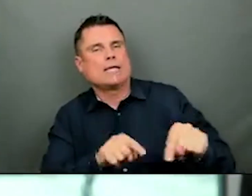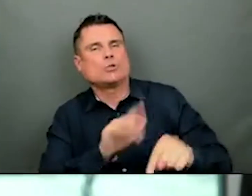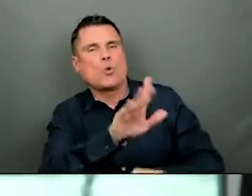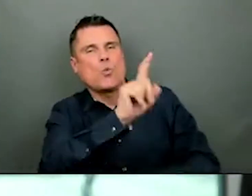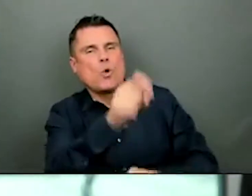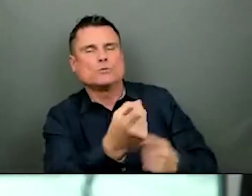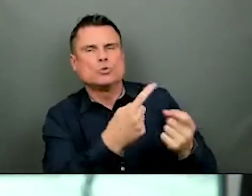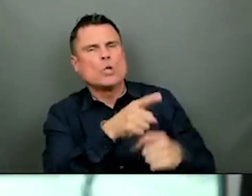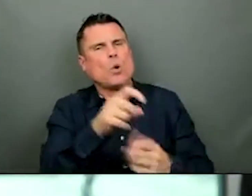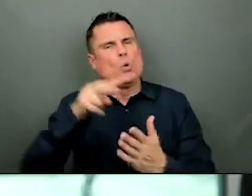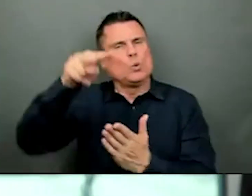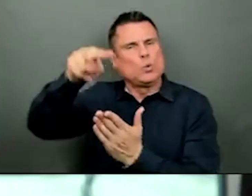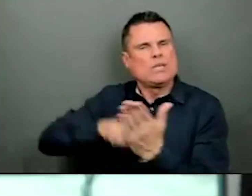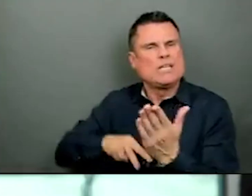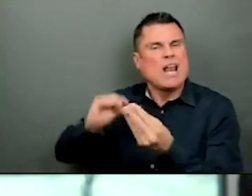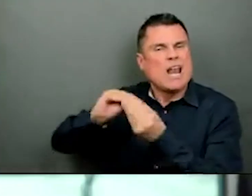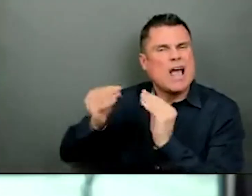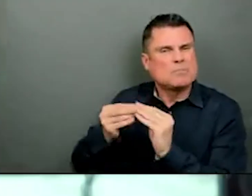currently active.